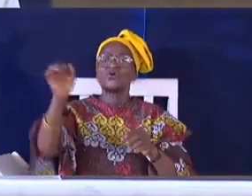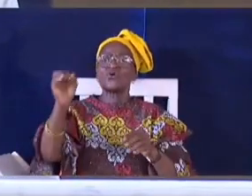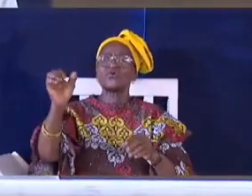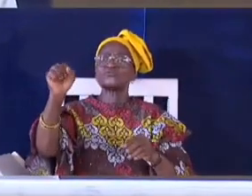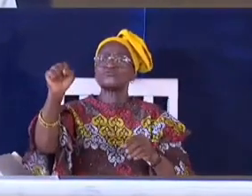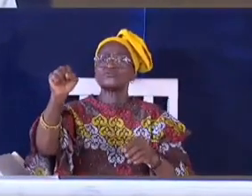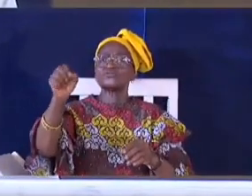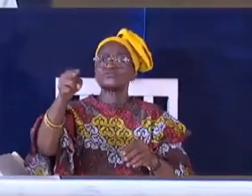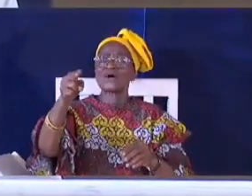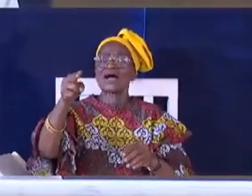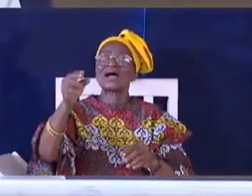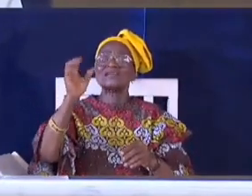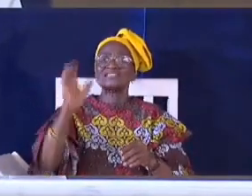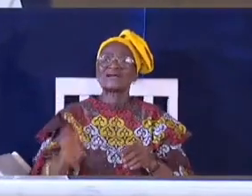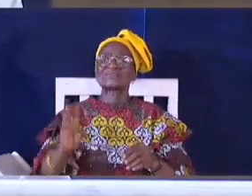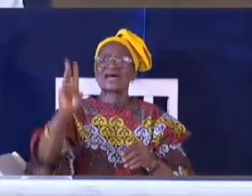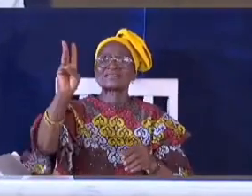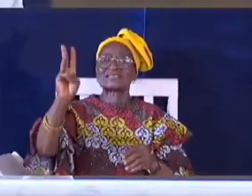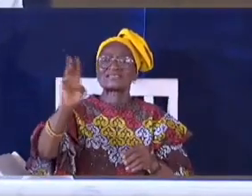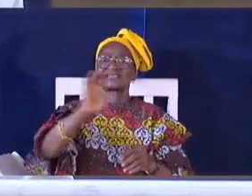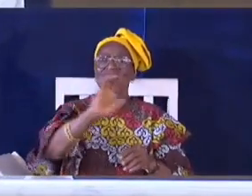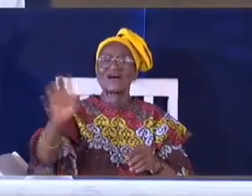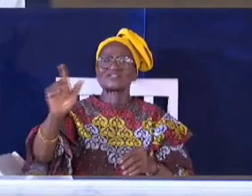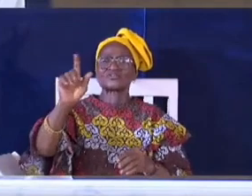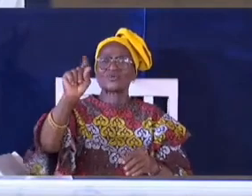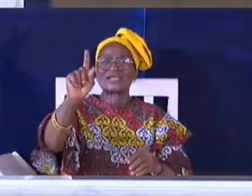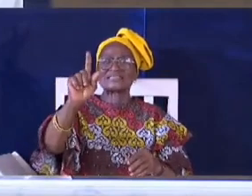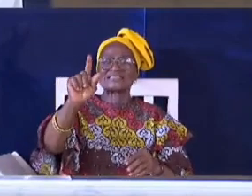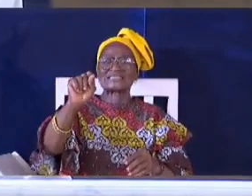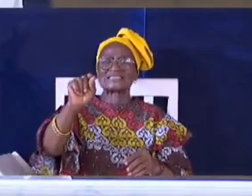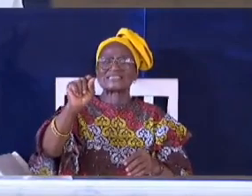6, verse 20.